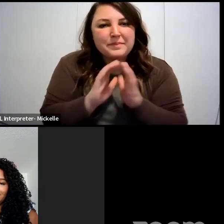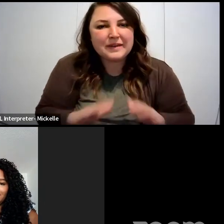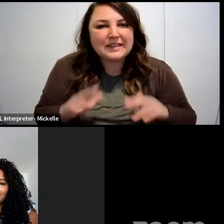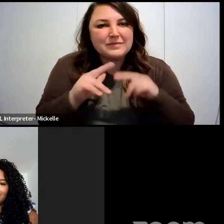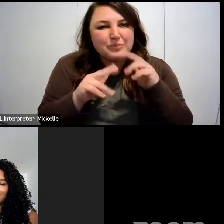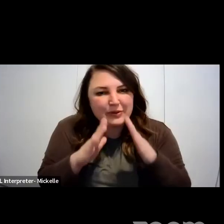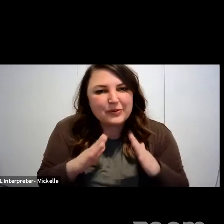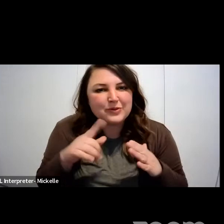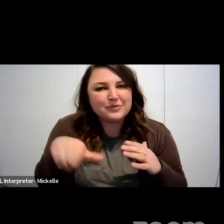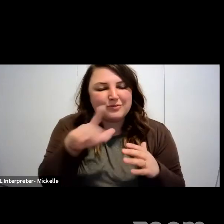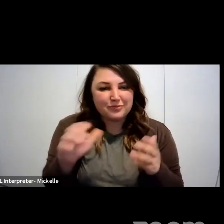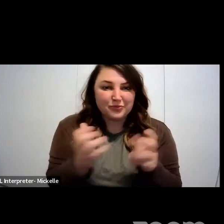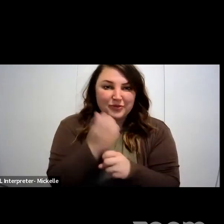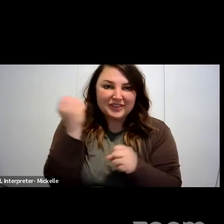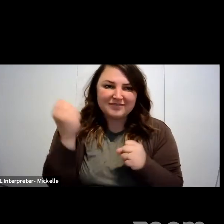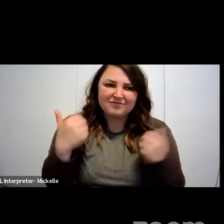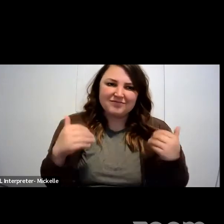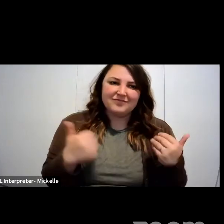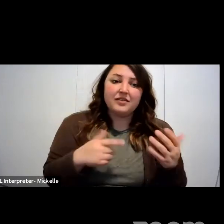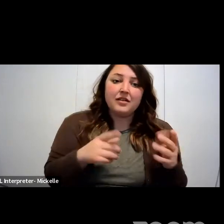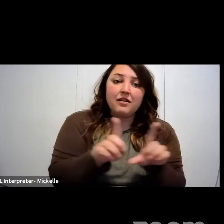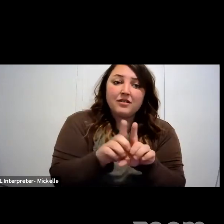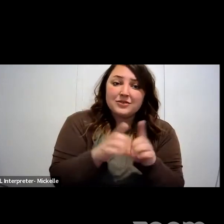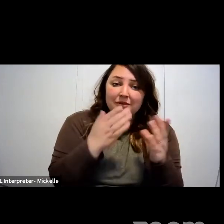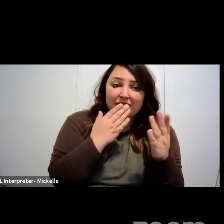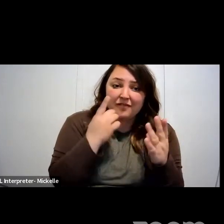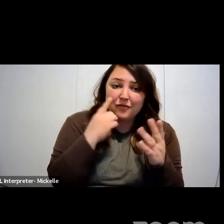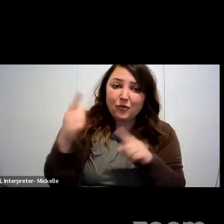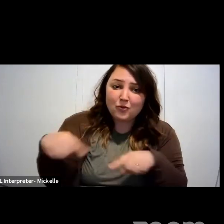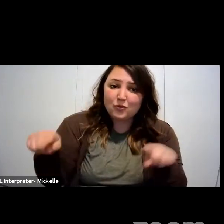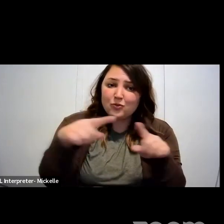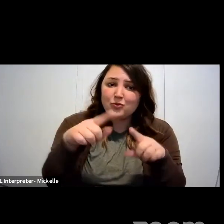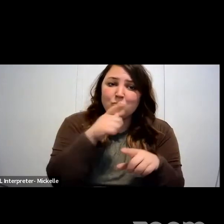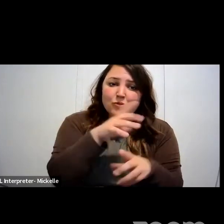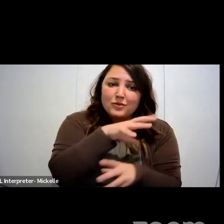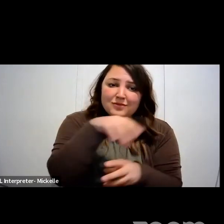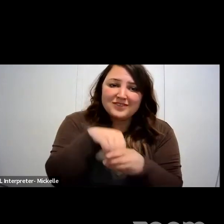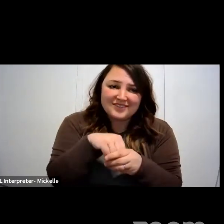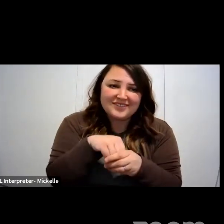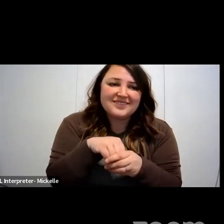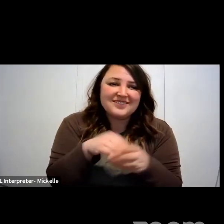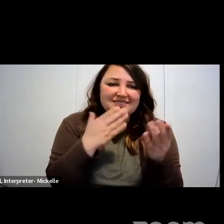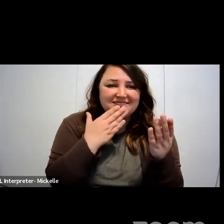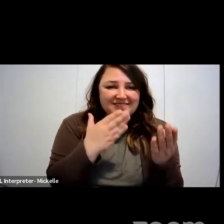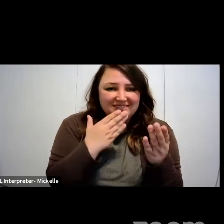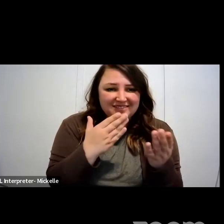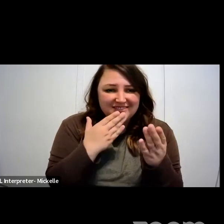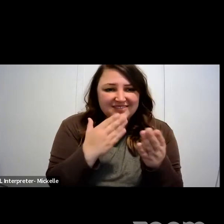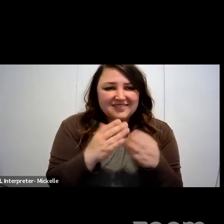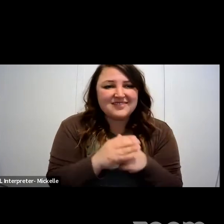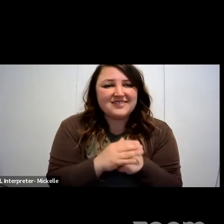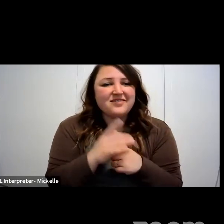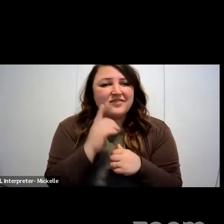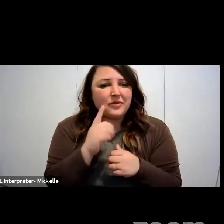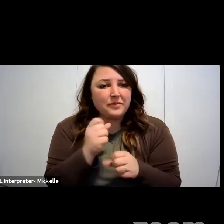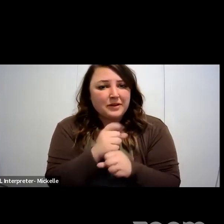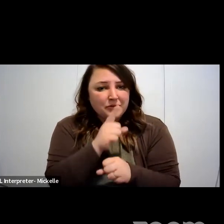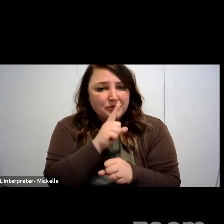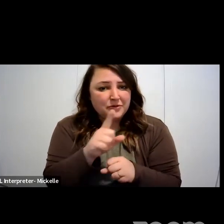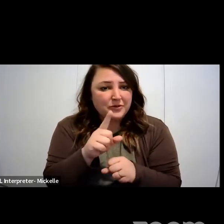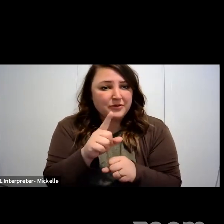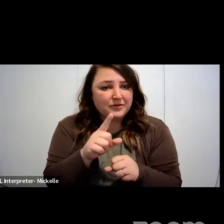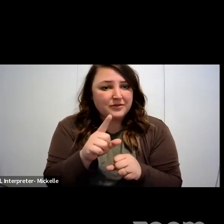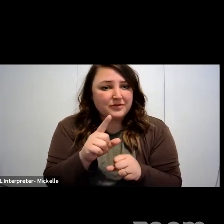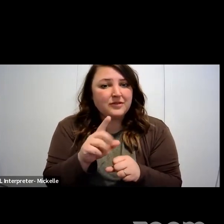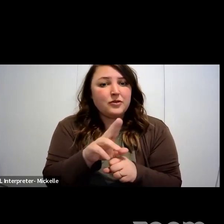and extend thanks to all those who participated for their tremendous work to bring United Nations